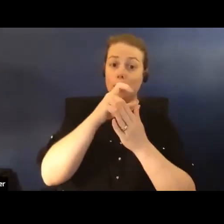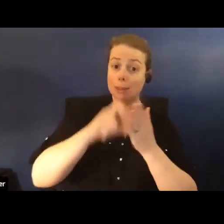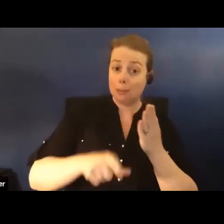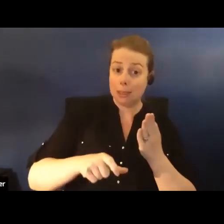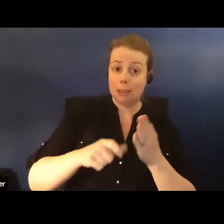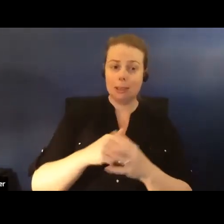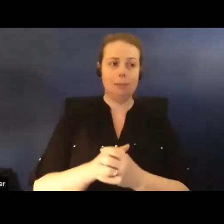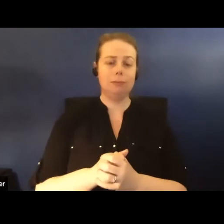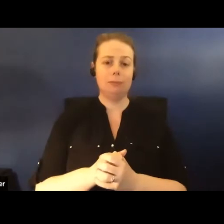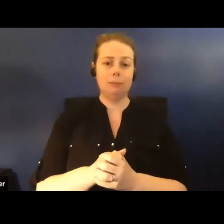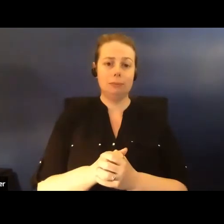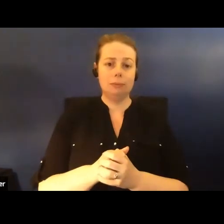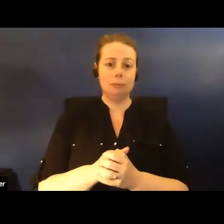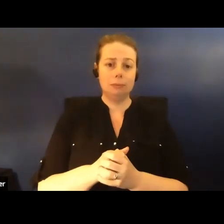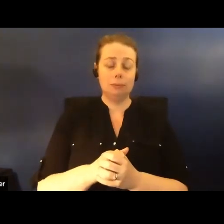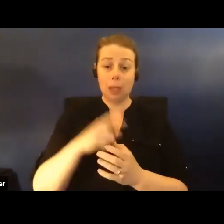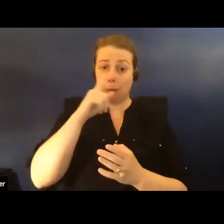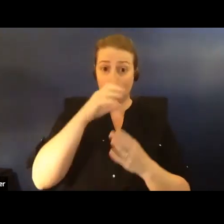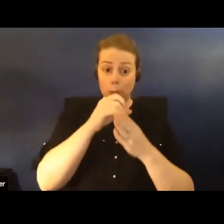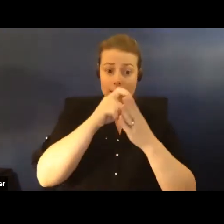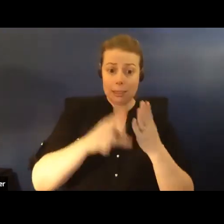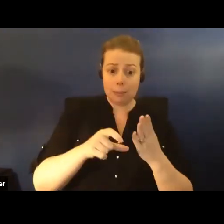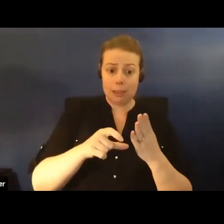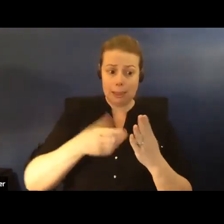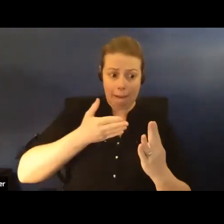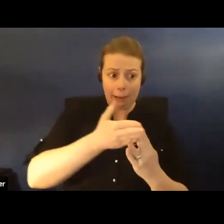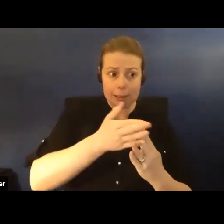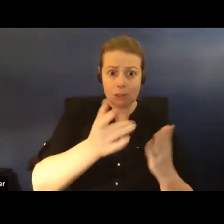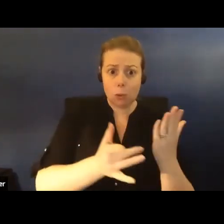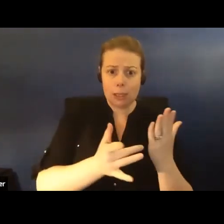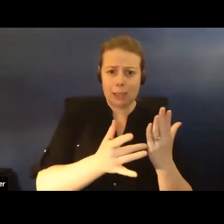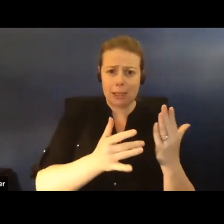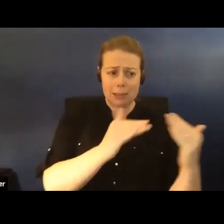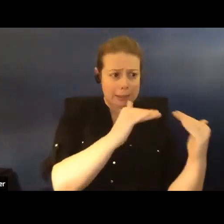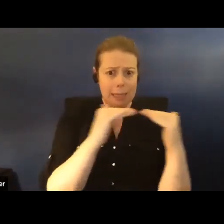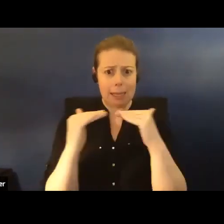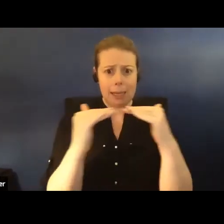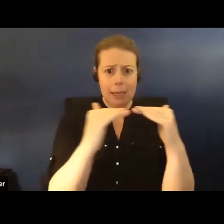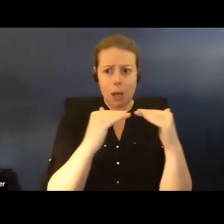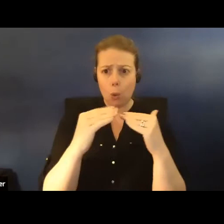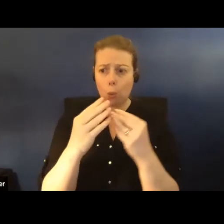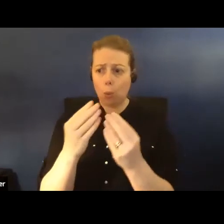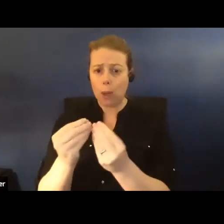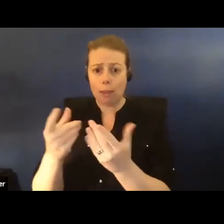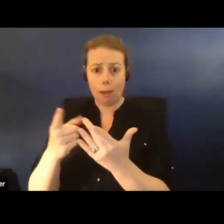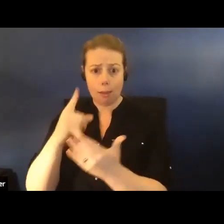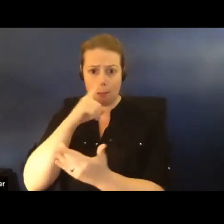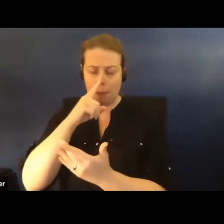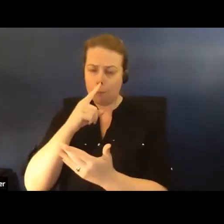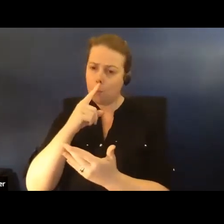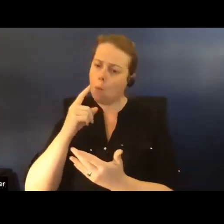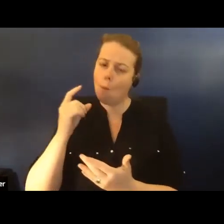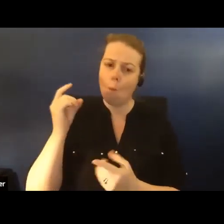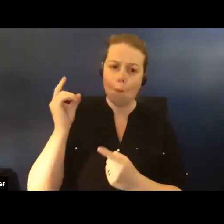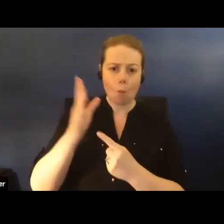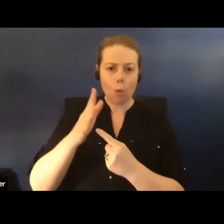Access to technology for people with disability on an equal basis with others is fundamental for the realisation